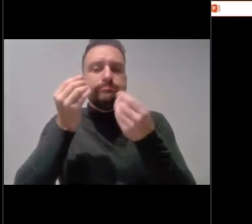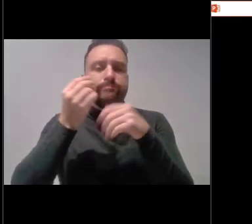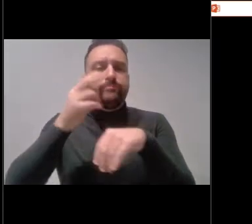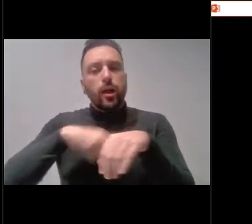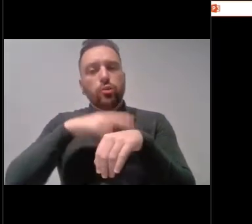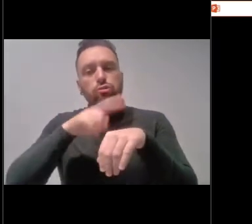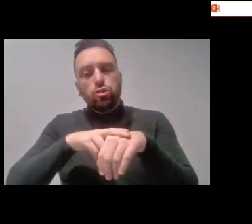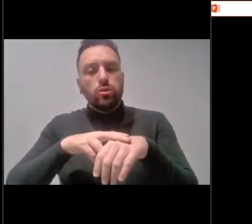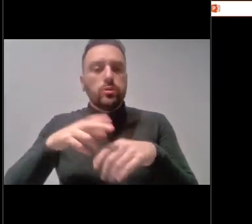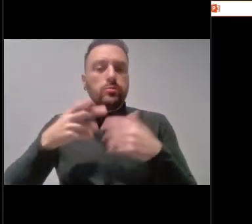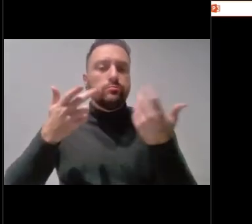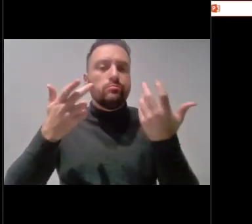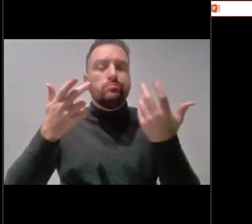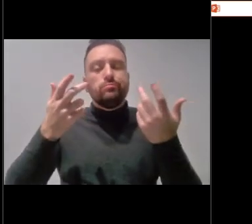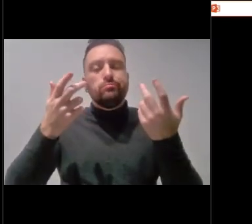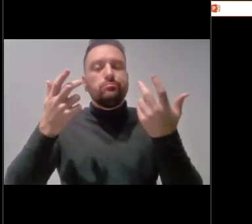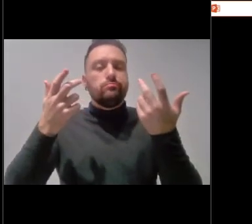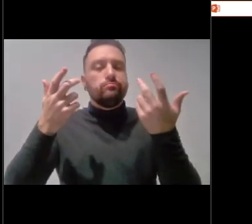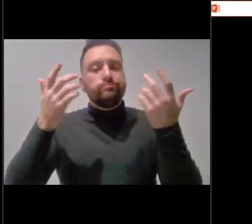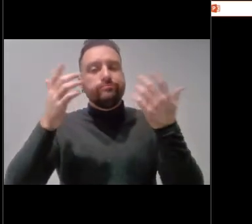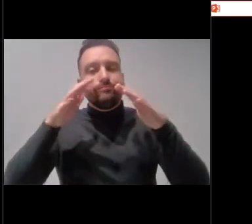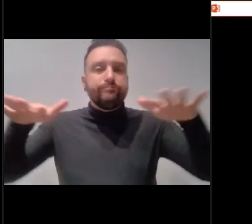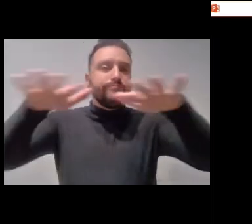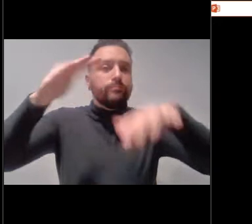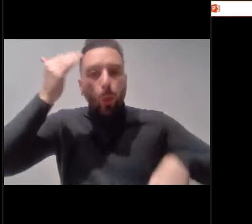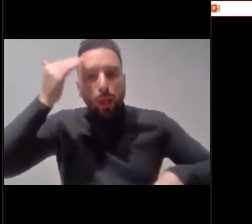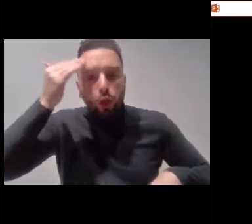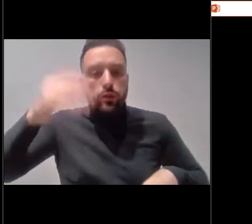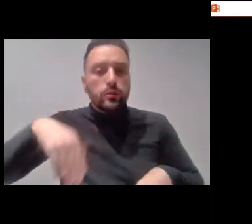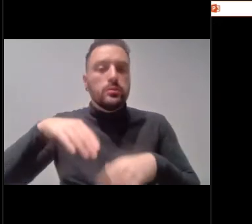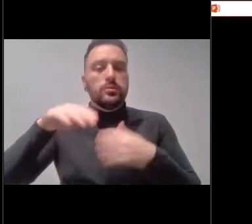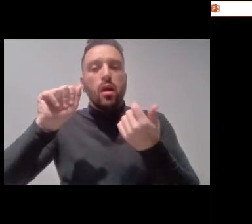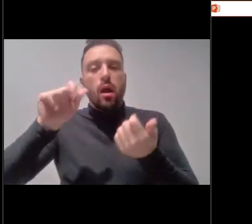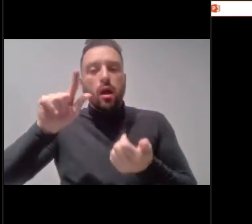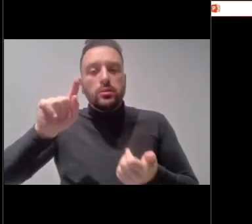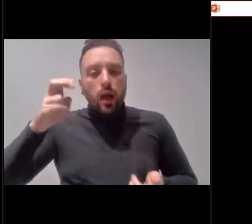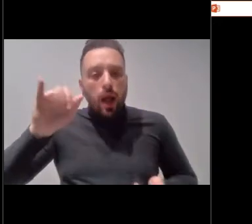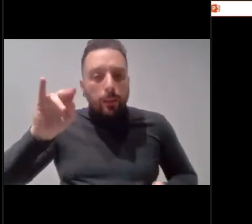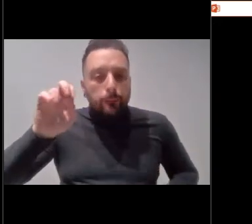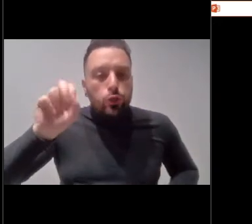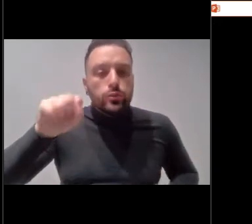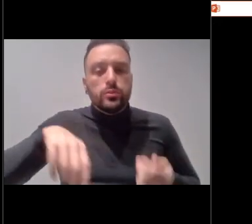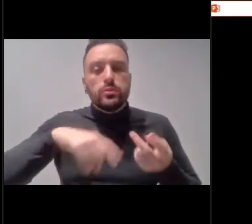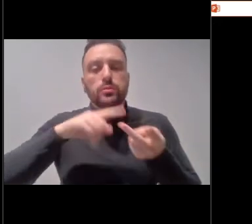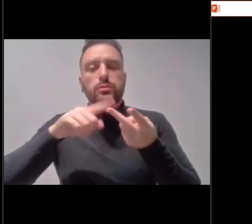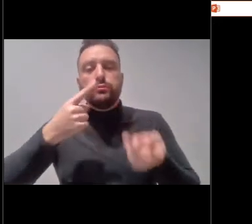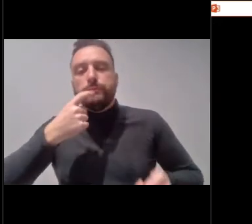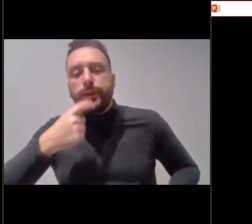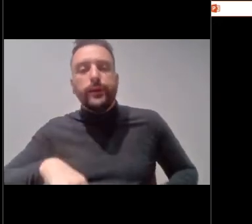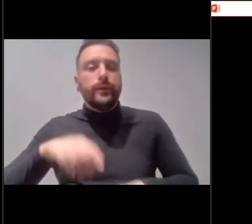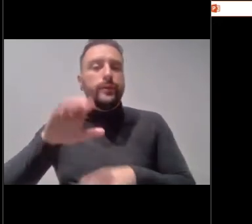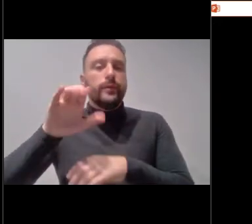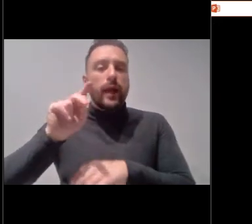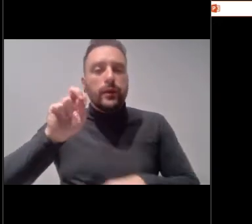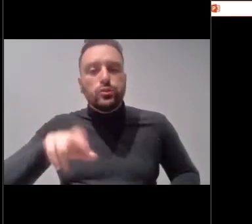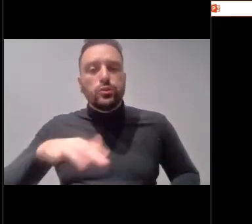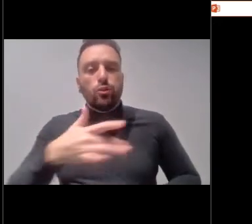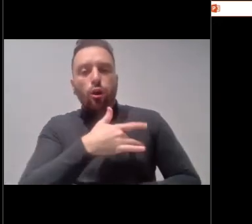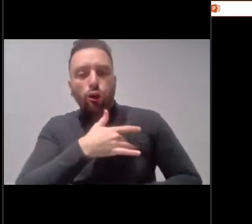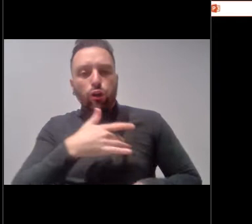for Alzheimer's or pink for breast cancer or red for heart disease. Any